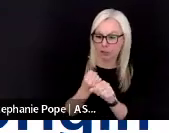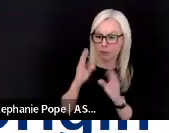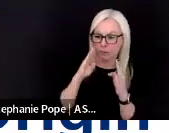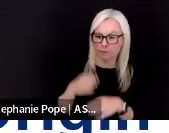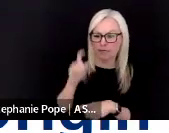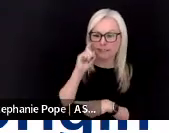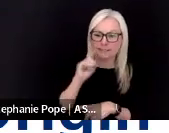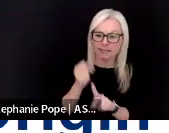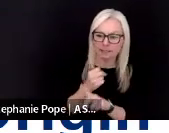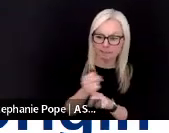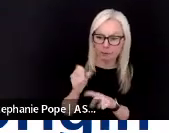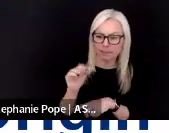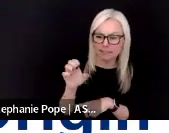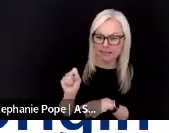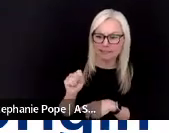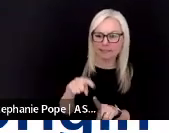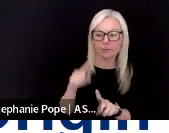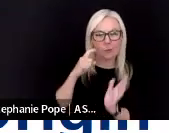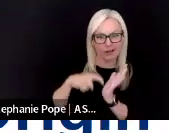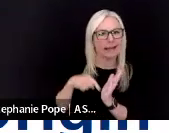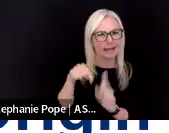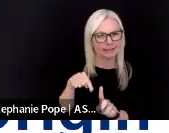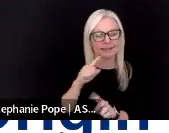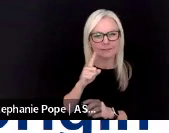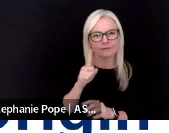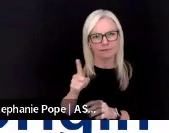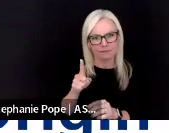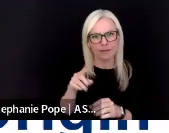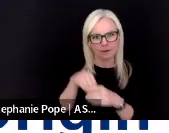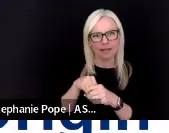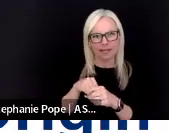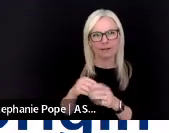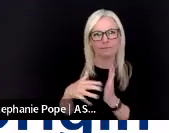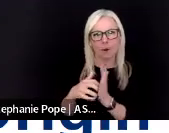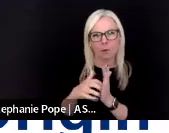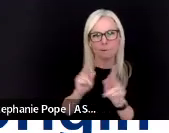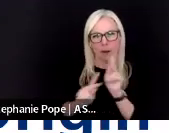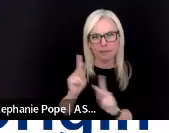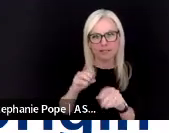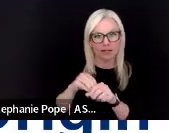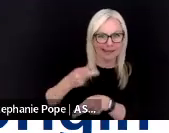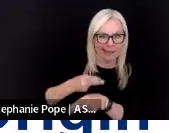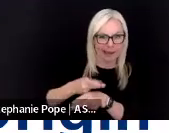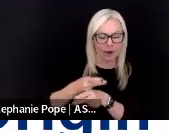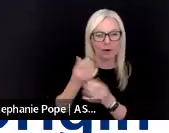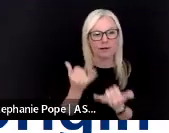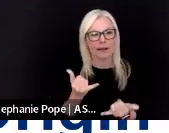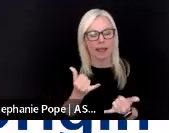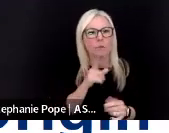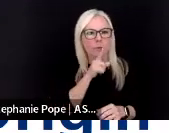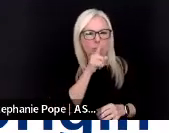cases, recognizing that sex abuse is particularly prevalent among vulnerable populations in care. We are now taking a good look